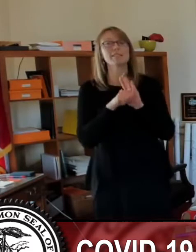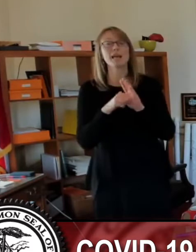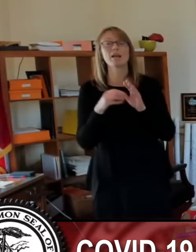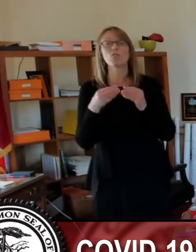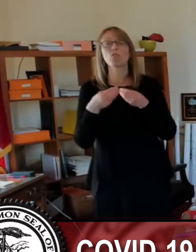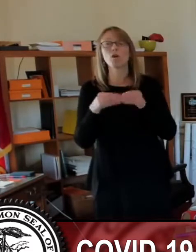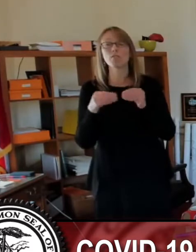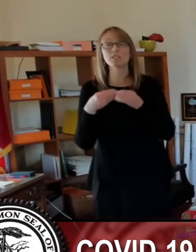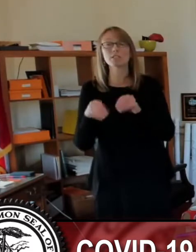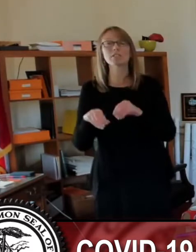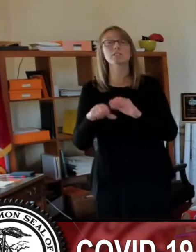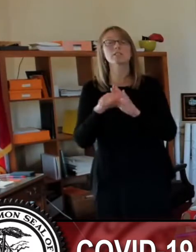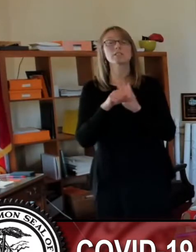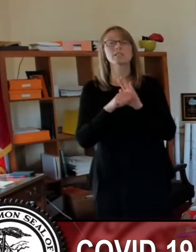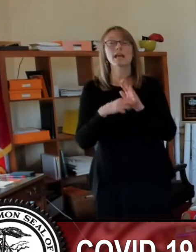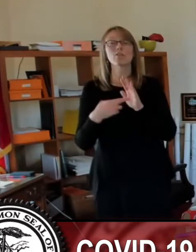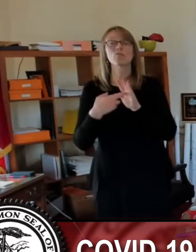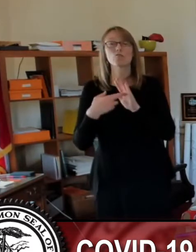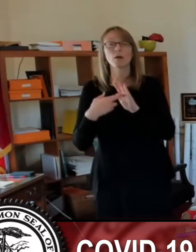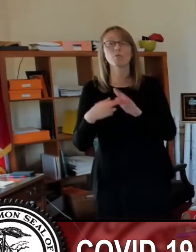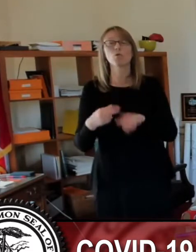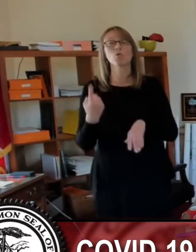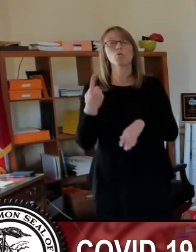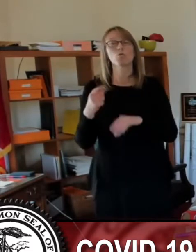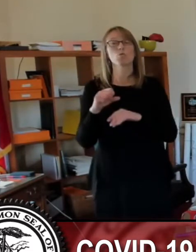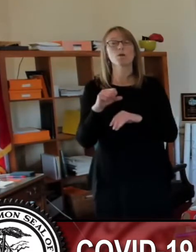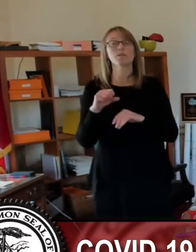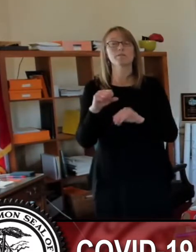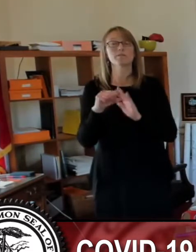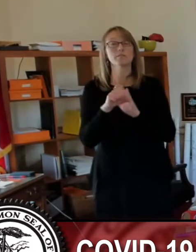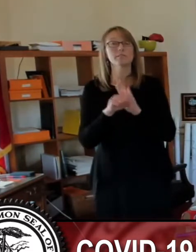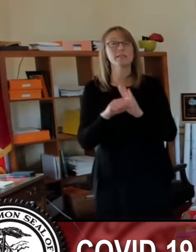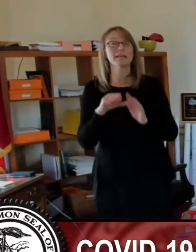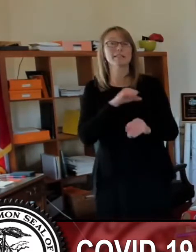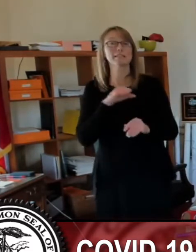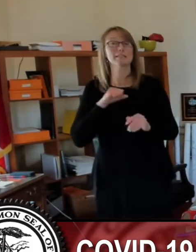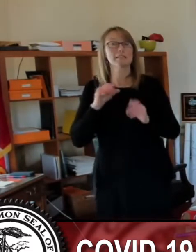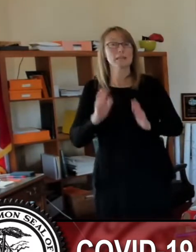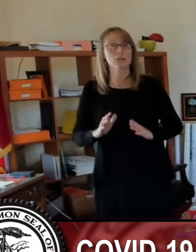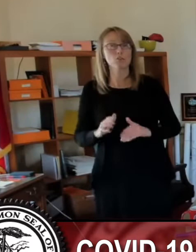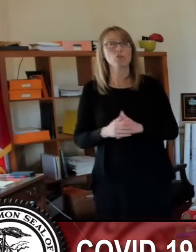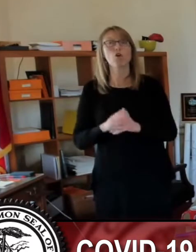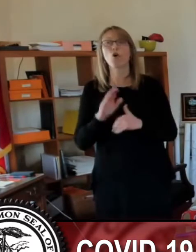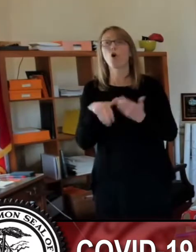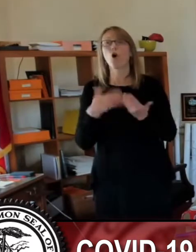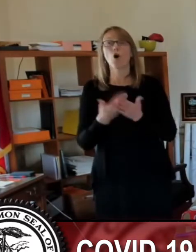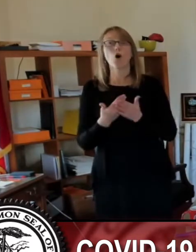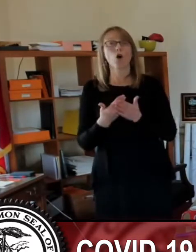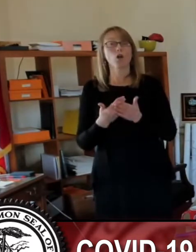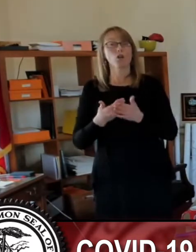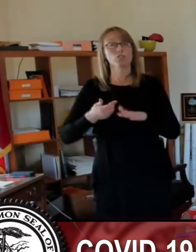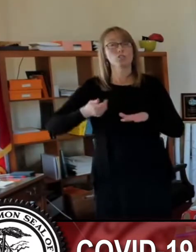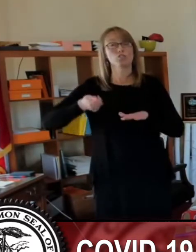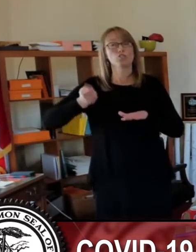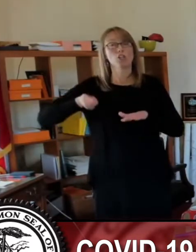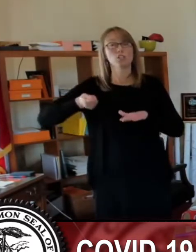It has, in our area, 1 state senator on it. It has all the judges, well, half of the judges, but that's a whole page